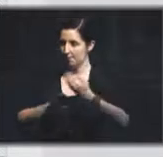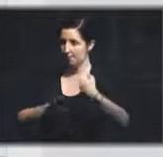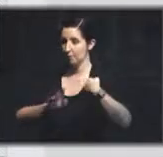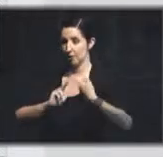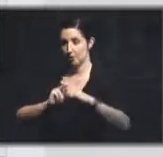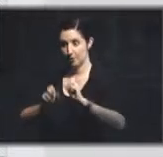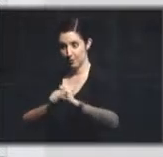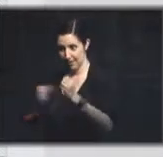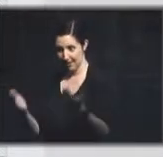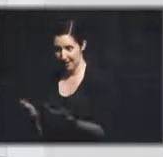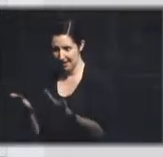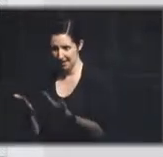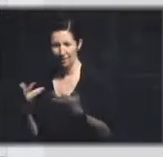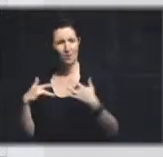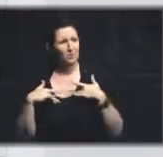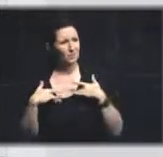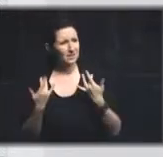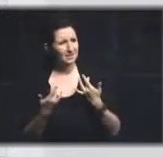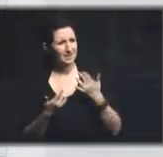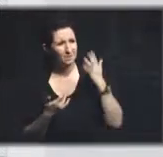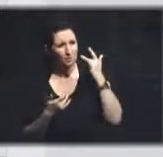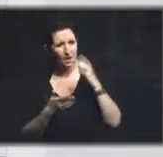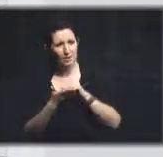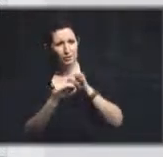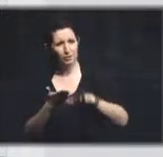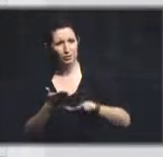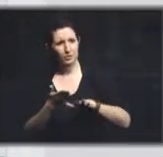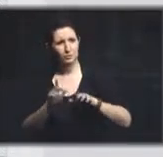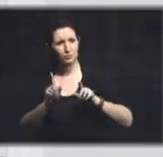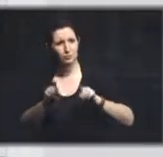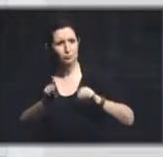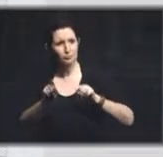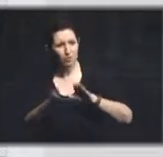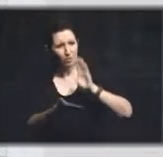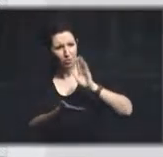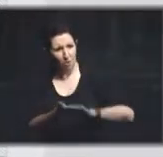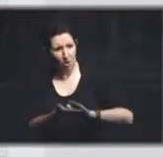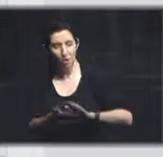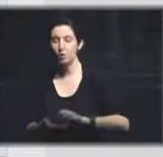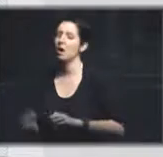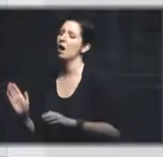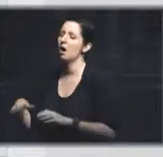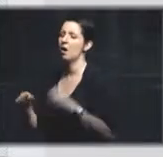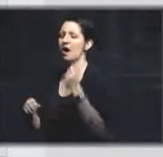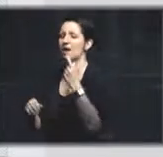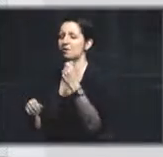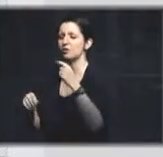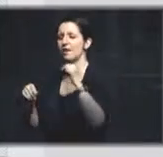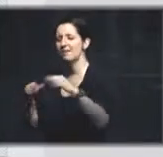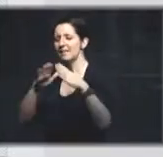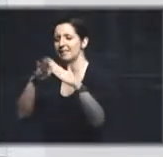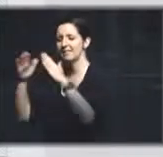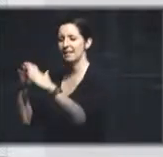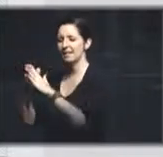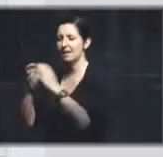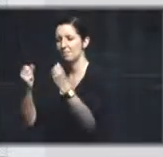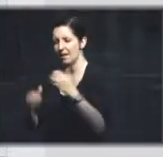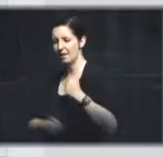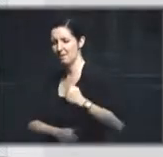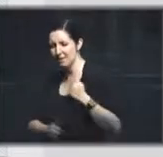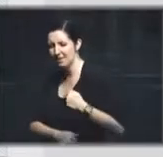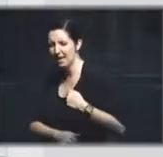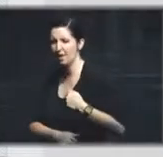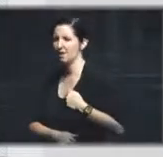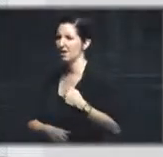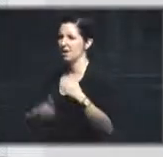rates?" And she said, "Well, you know, there's this huge military population there. There's lots of transients. Don't worry about it. It's a great college." And I